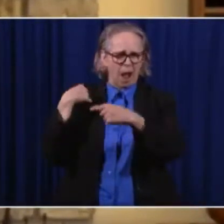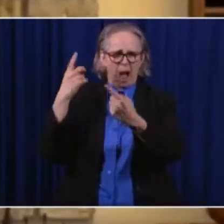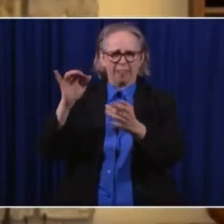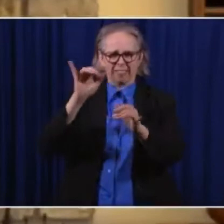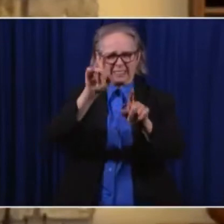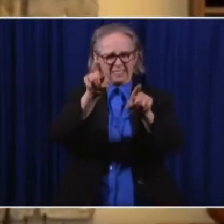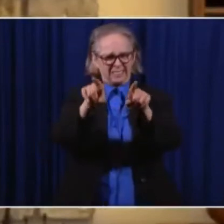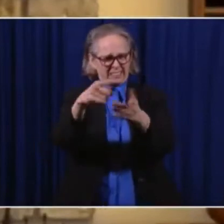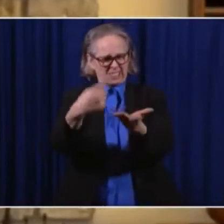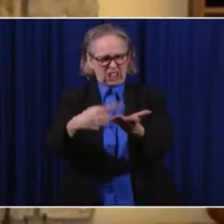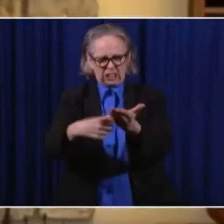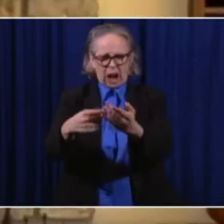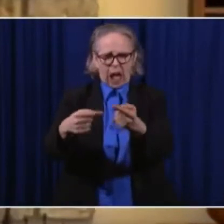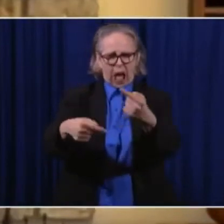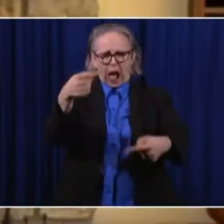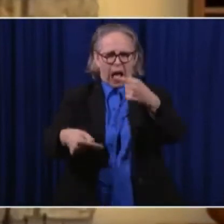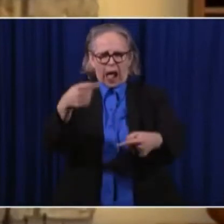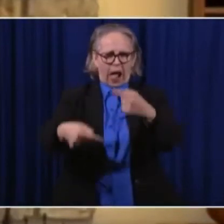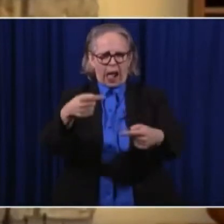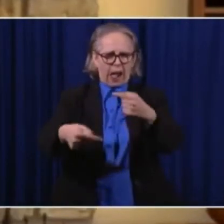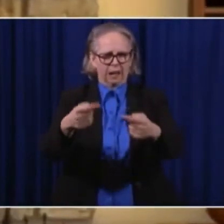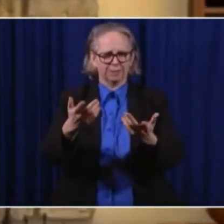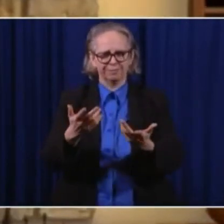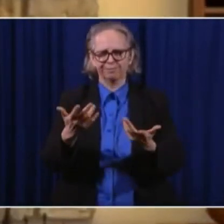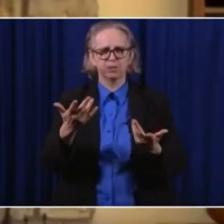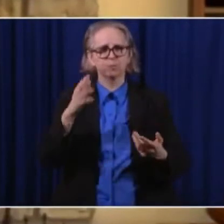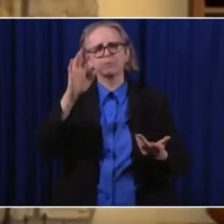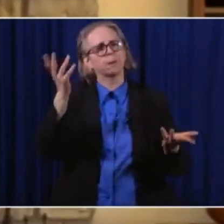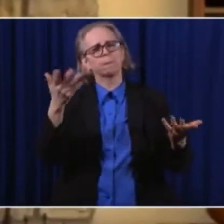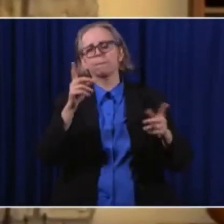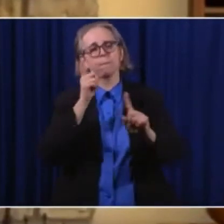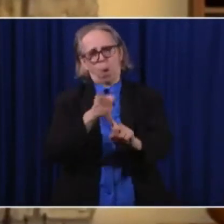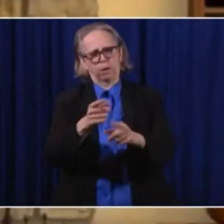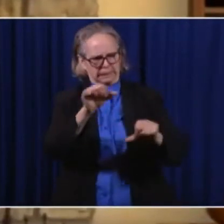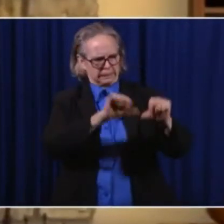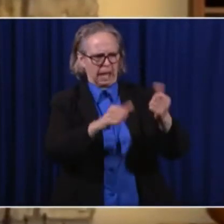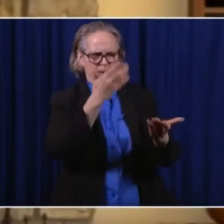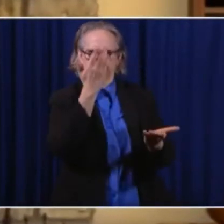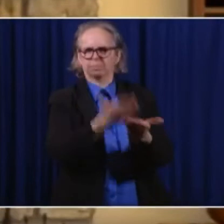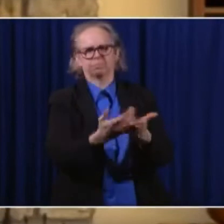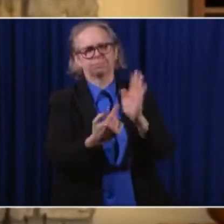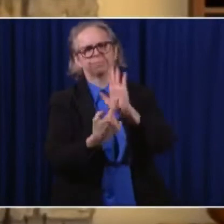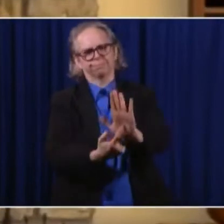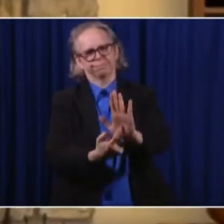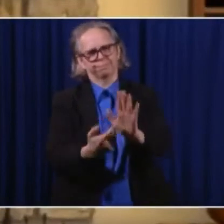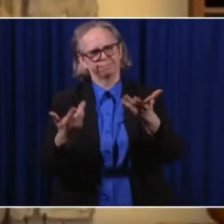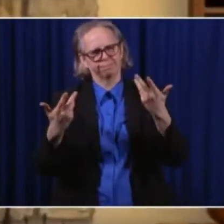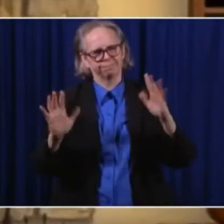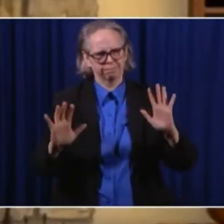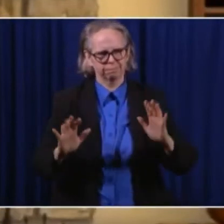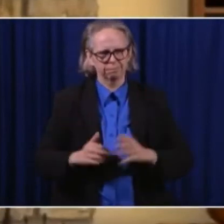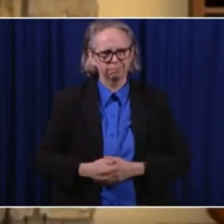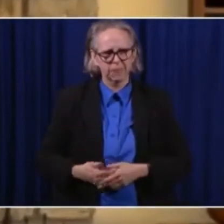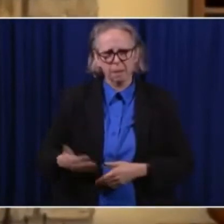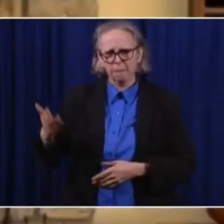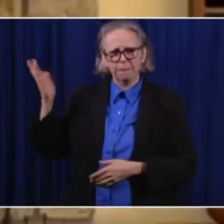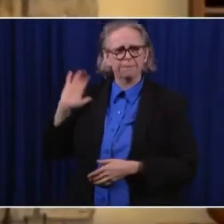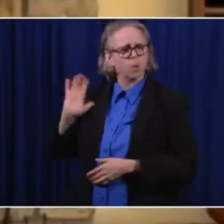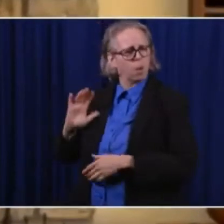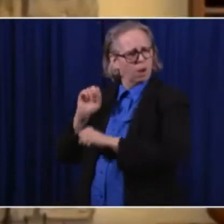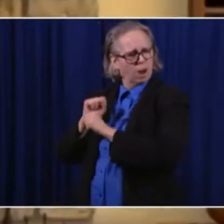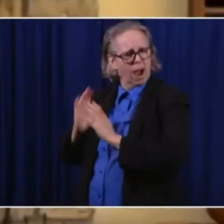the science is clear. As a former colleague of mine, Daniel Patrick Moynihan, once said, everyone's